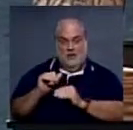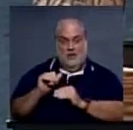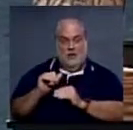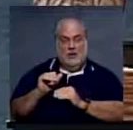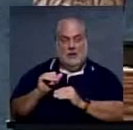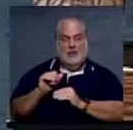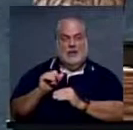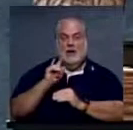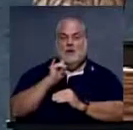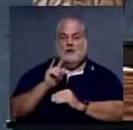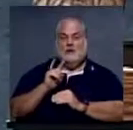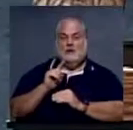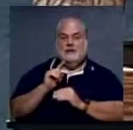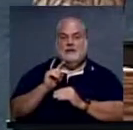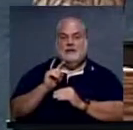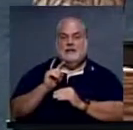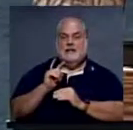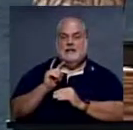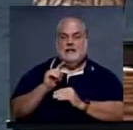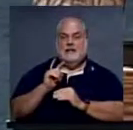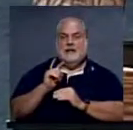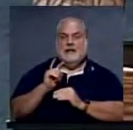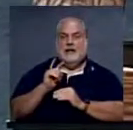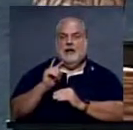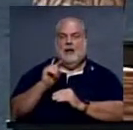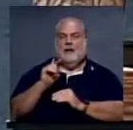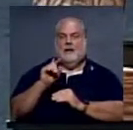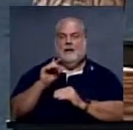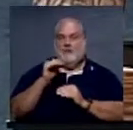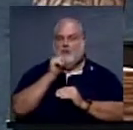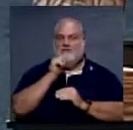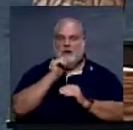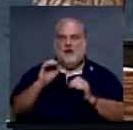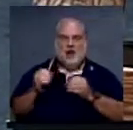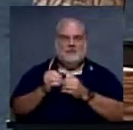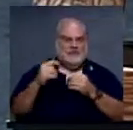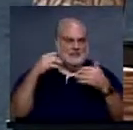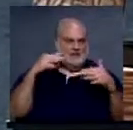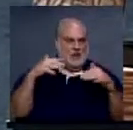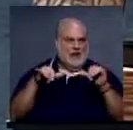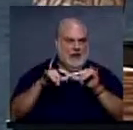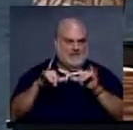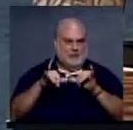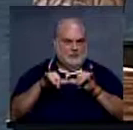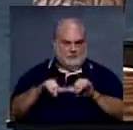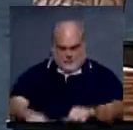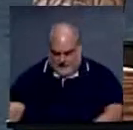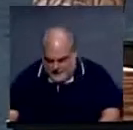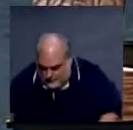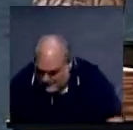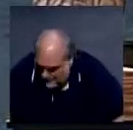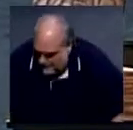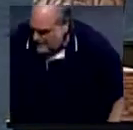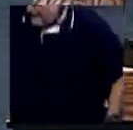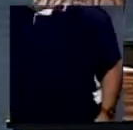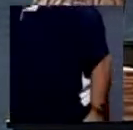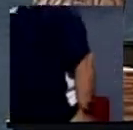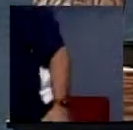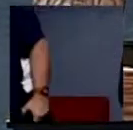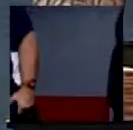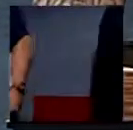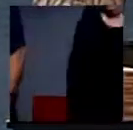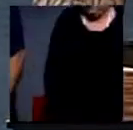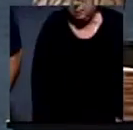Lounge, is also equivalent to a private office. On January 23rd, we done a recreation